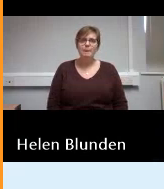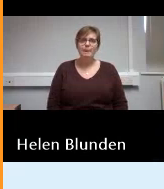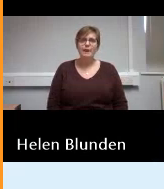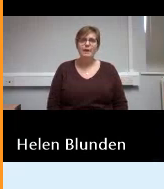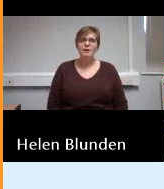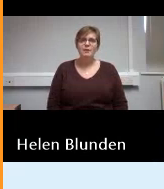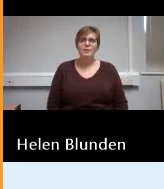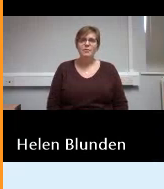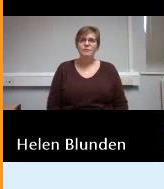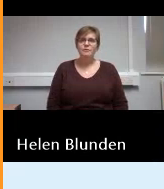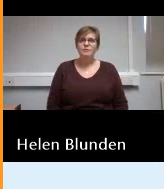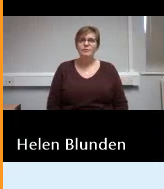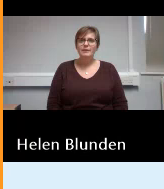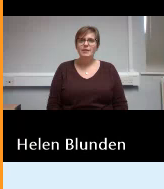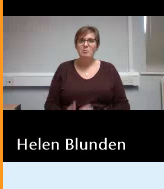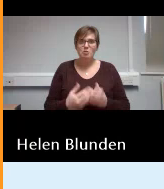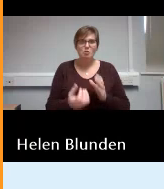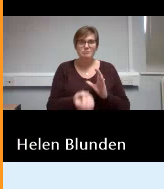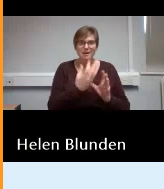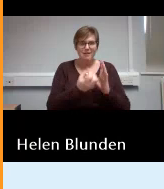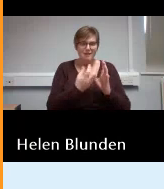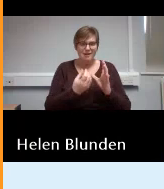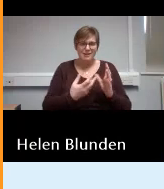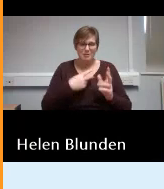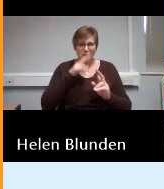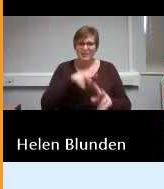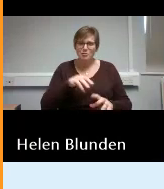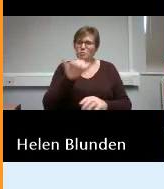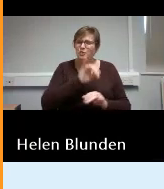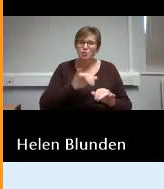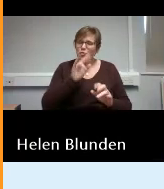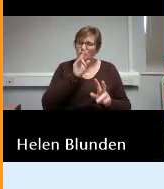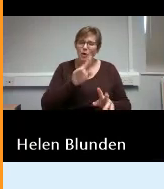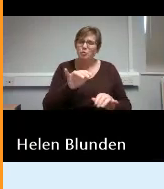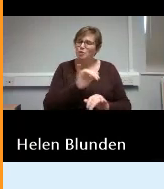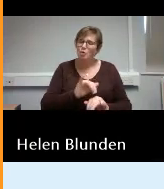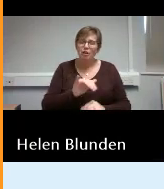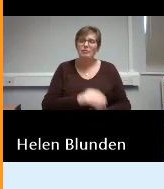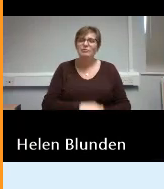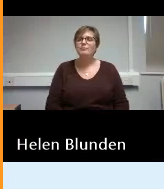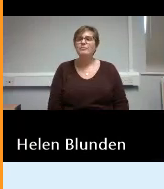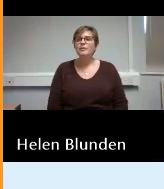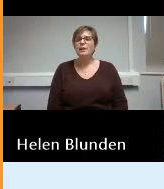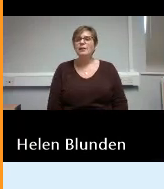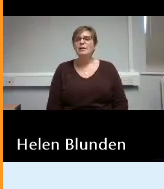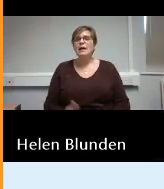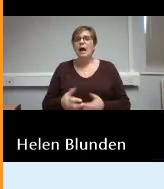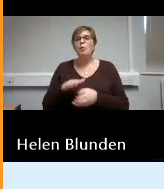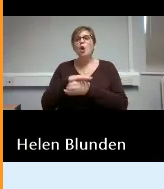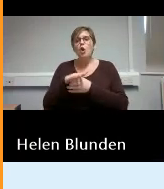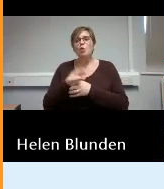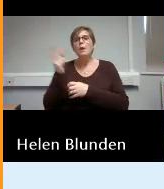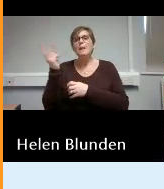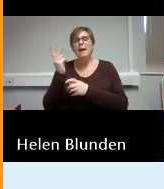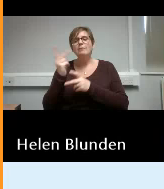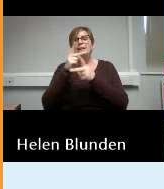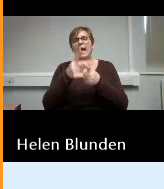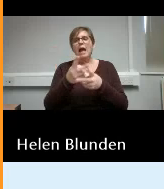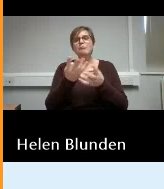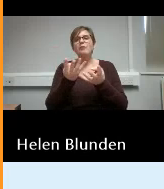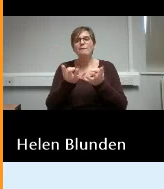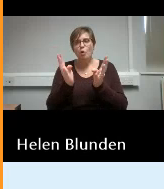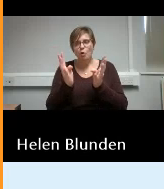Well, there's more appearing, so I can't see which one you're looking at. Sorry. So, how are the local parent carer forums